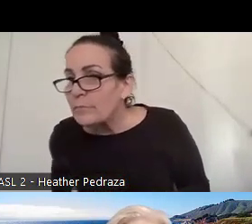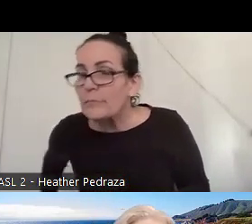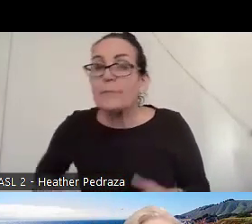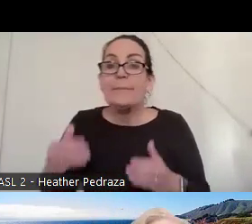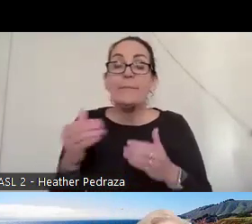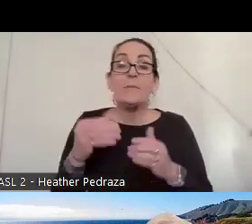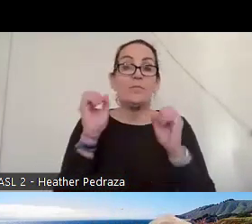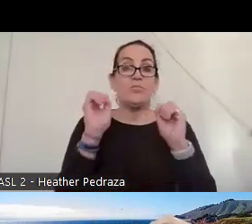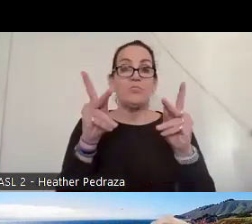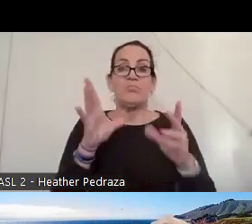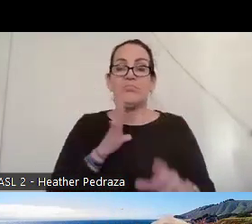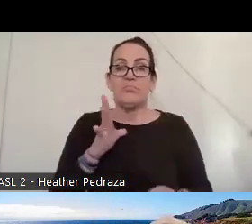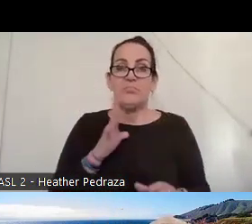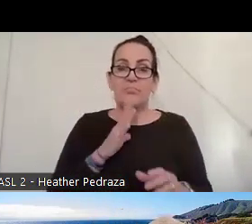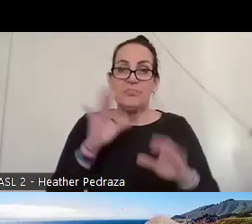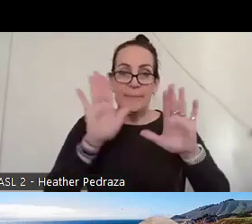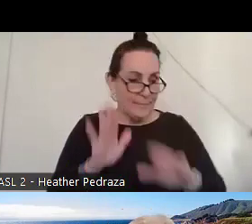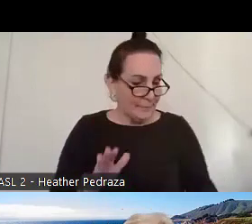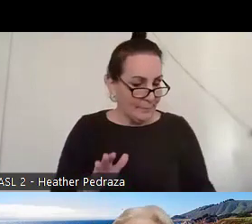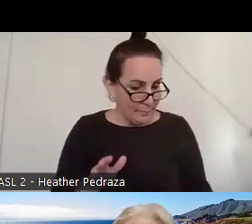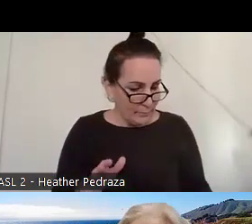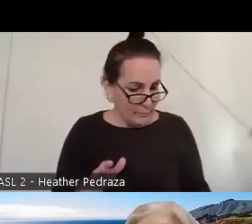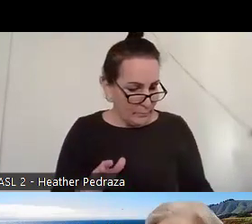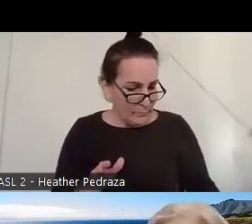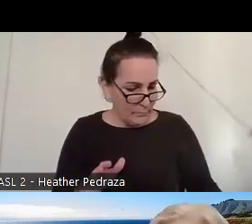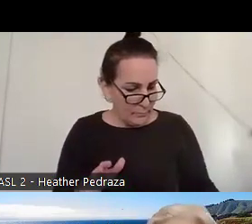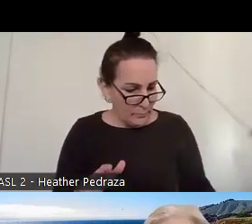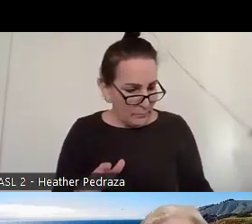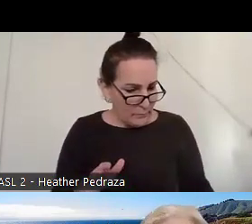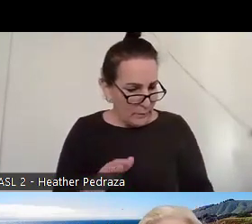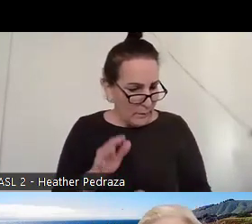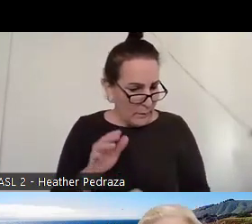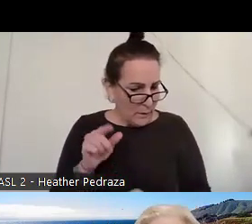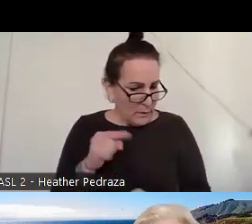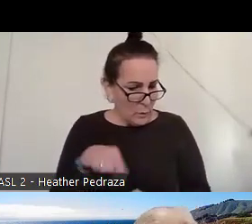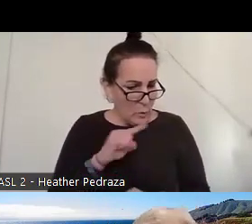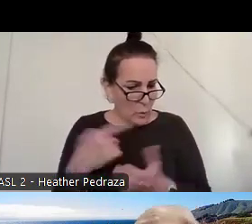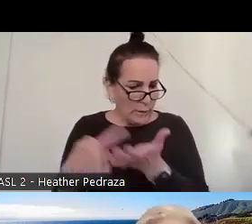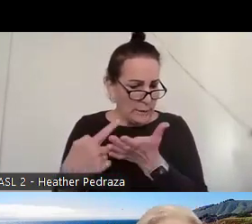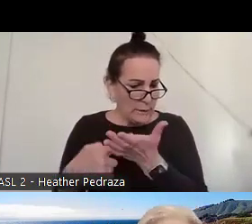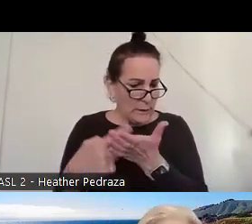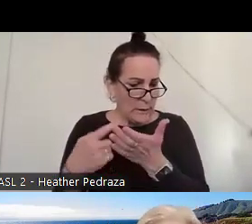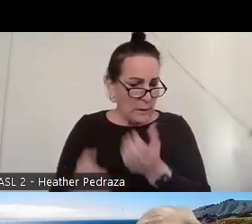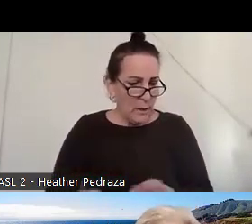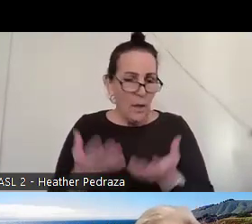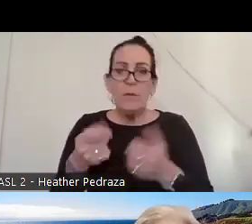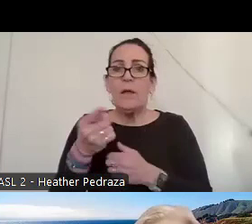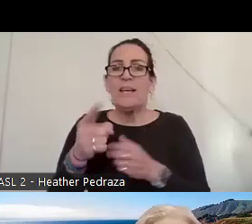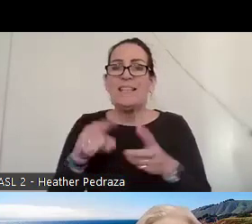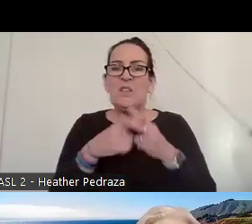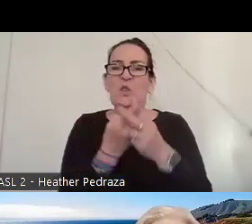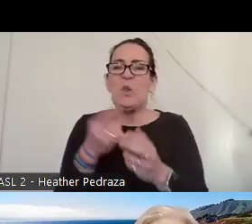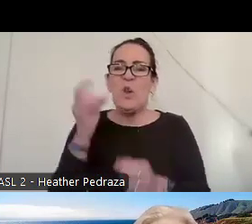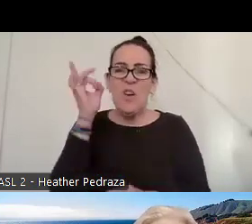Okay, great. Next bill. We talked a lot last year. We unfortunately started last year, of course, with those horrible